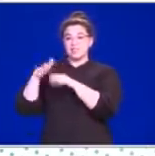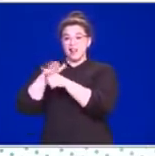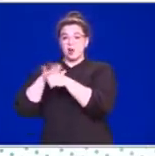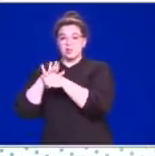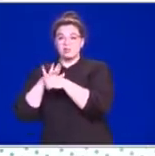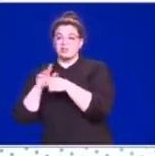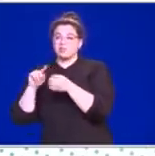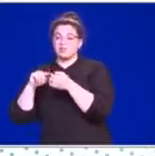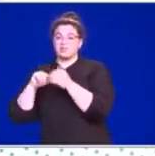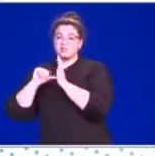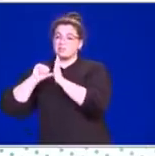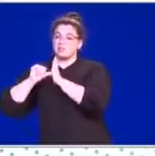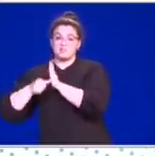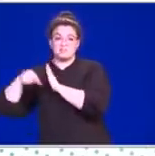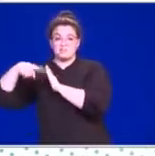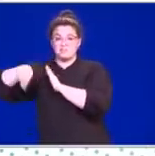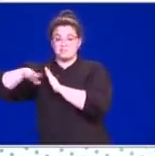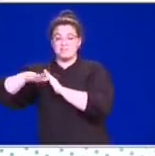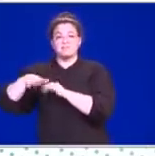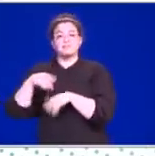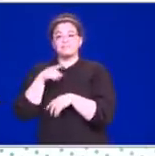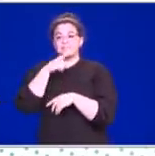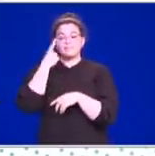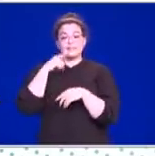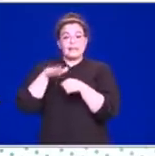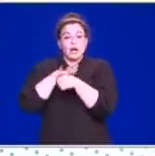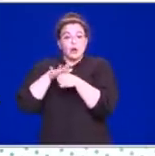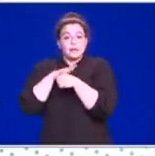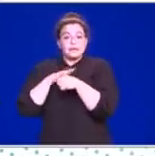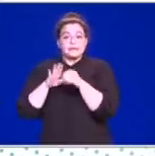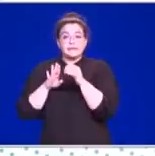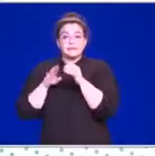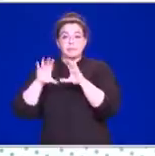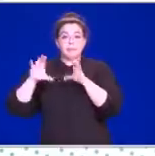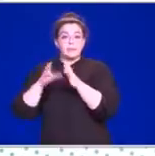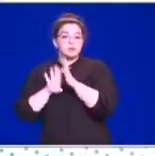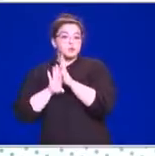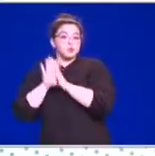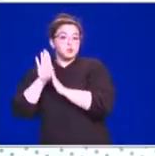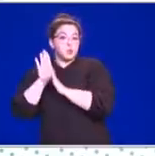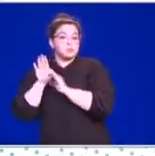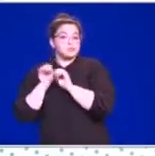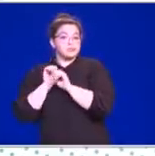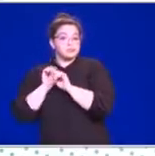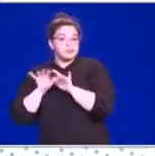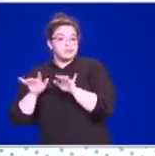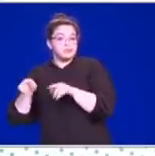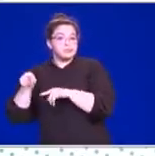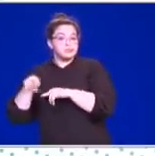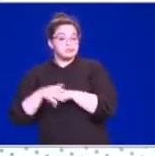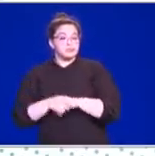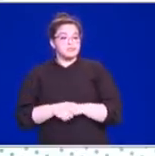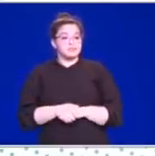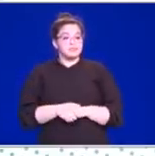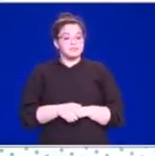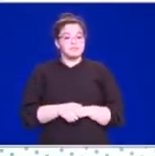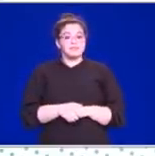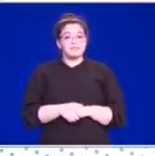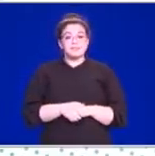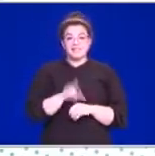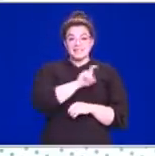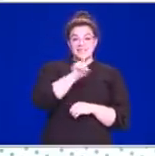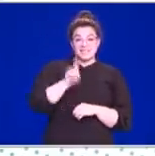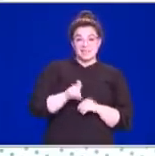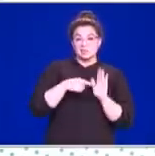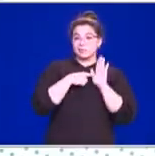this decade as the locations of population growth amidst otherwise widespread population decline. Texas is a